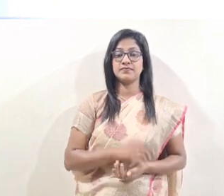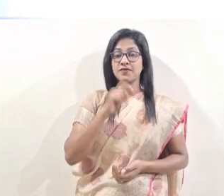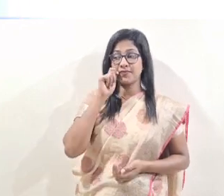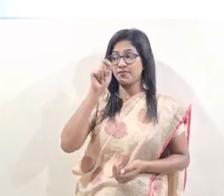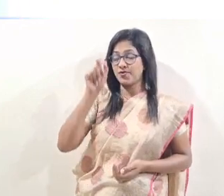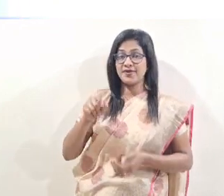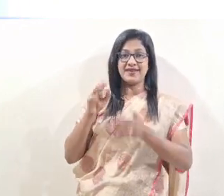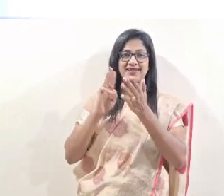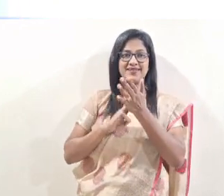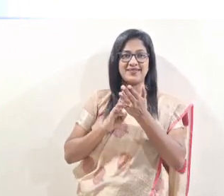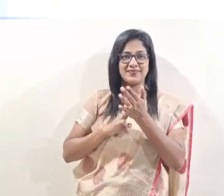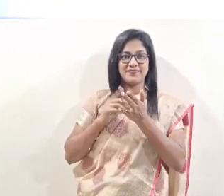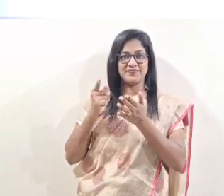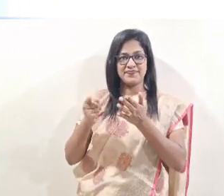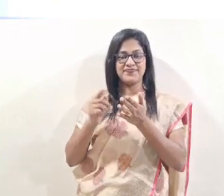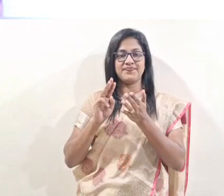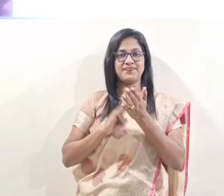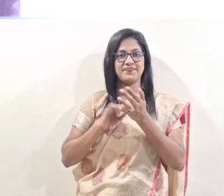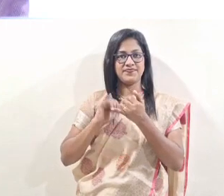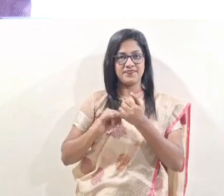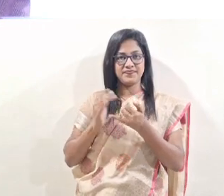Mr. Mukund,